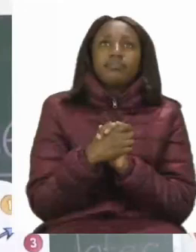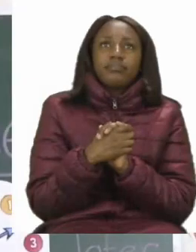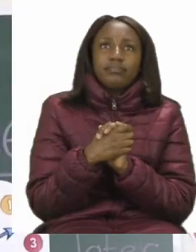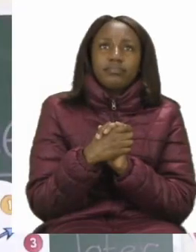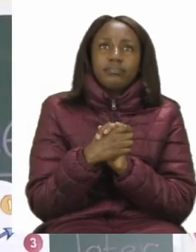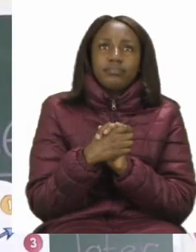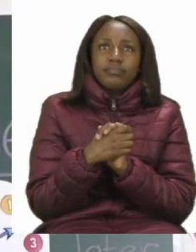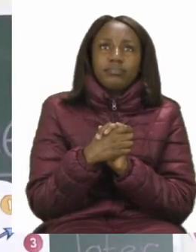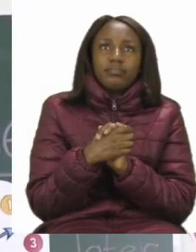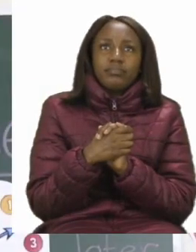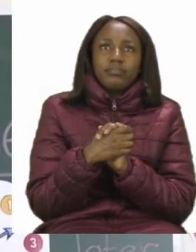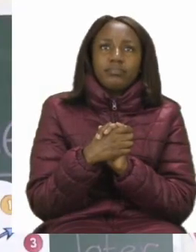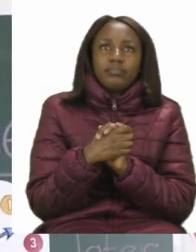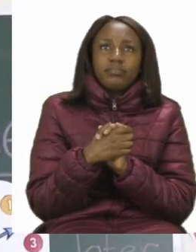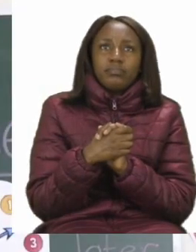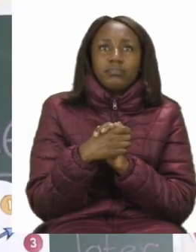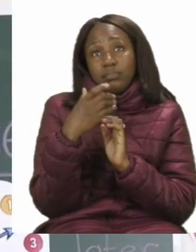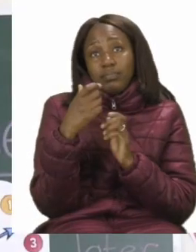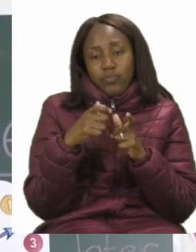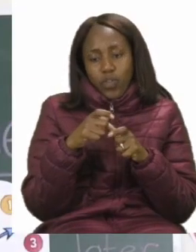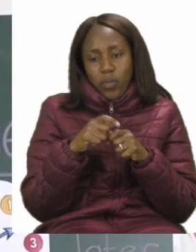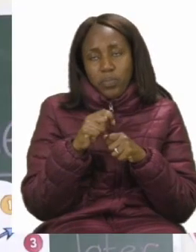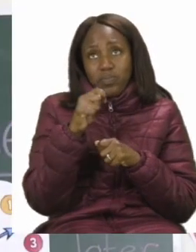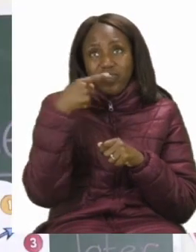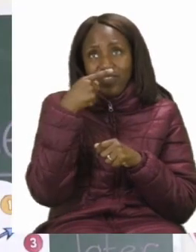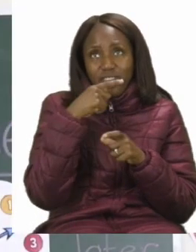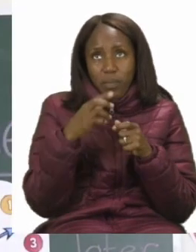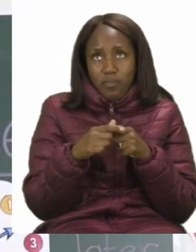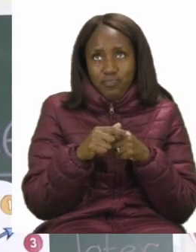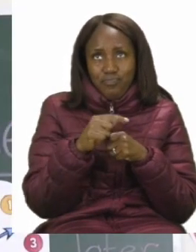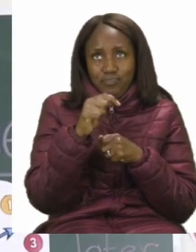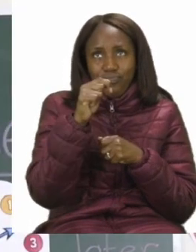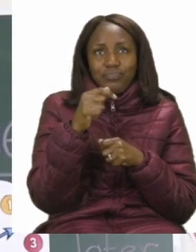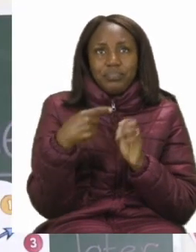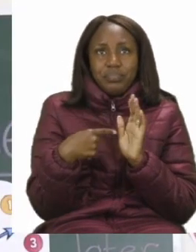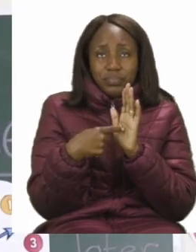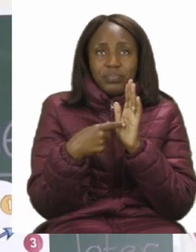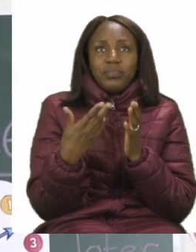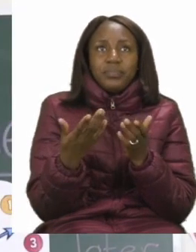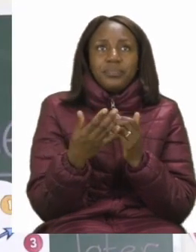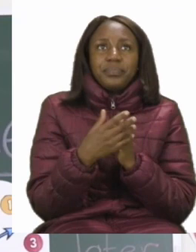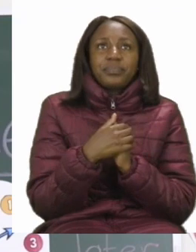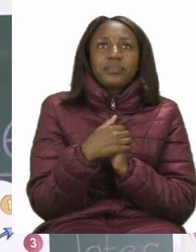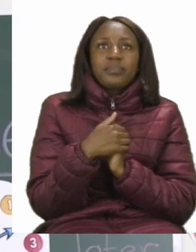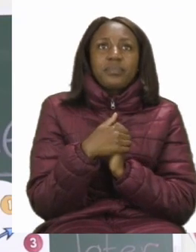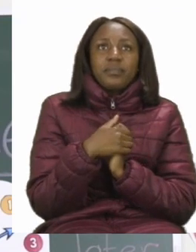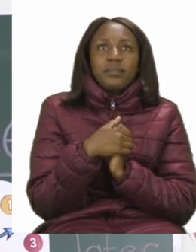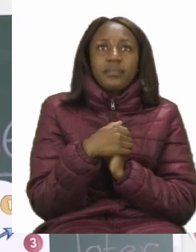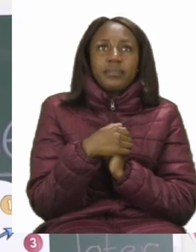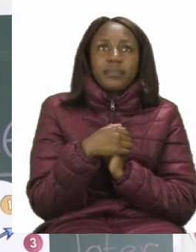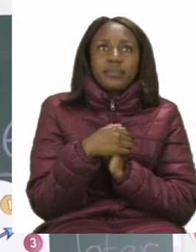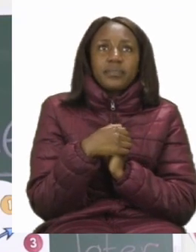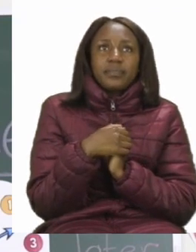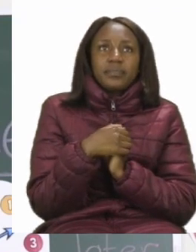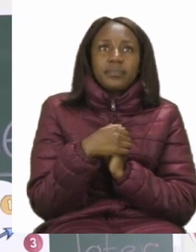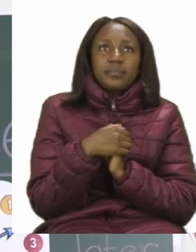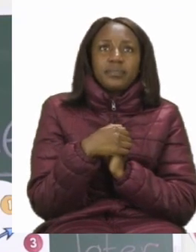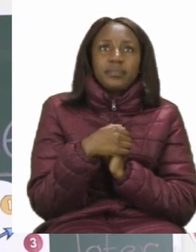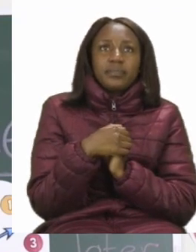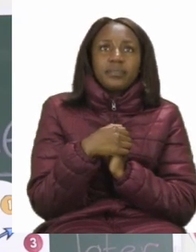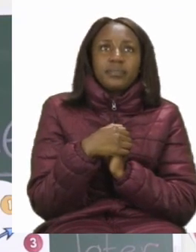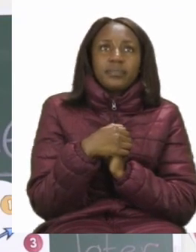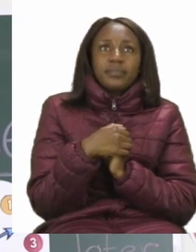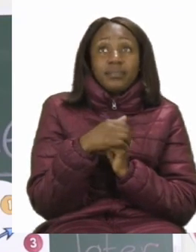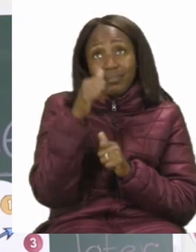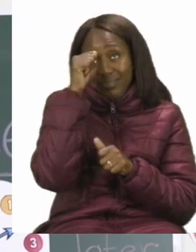have a picture of a toothpaste tube. Okay, now remember boys and girls, this one is not the same as the one you